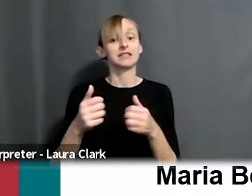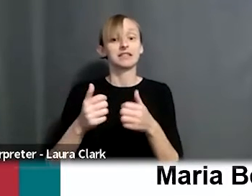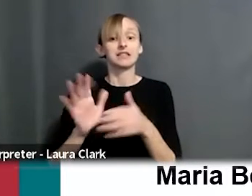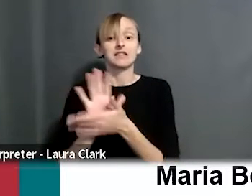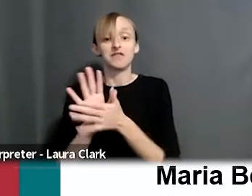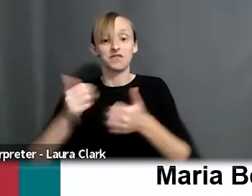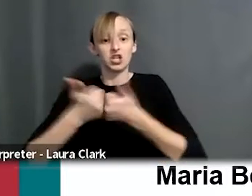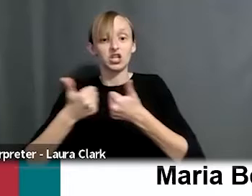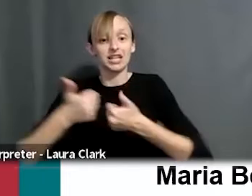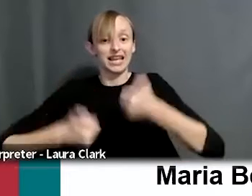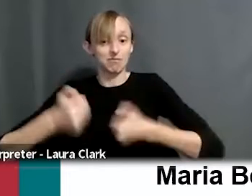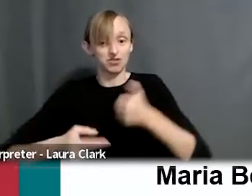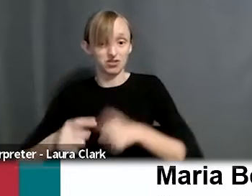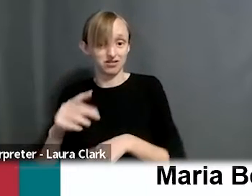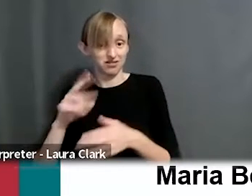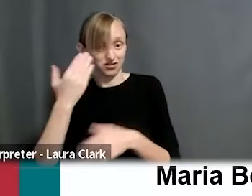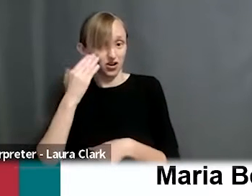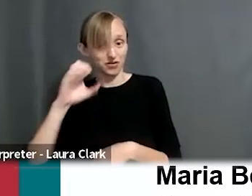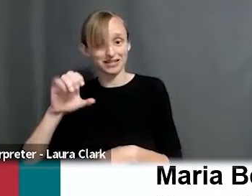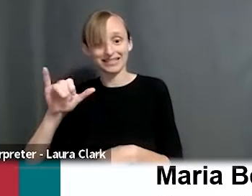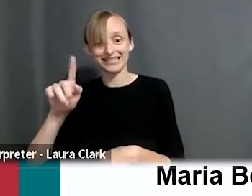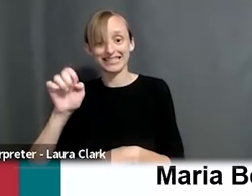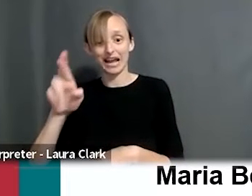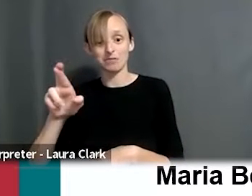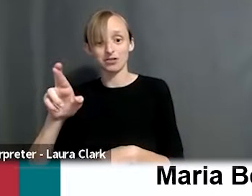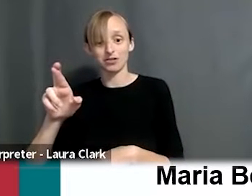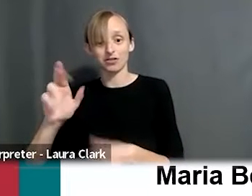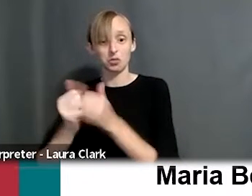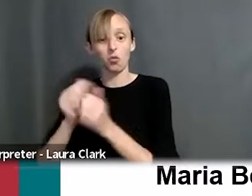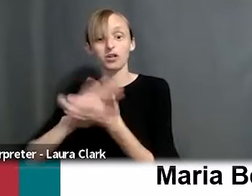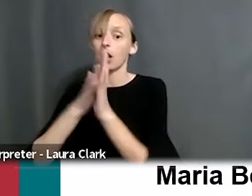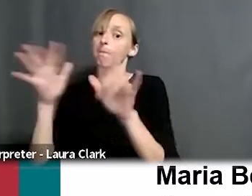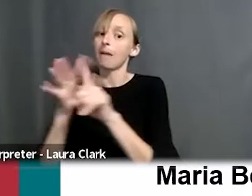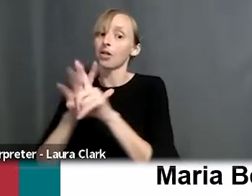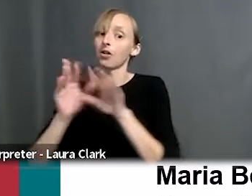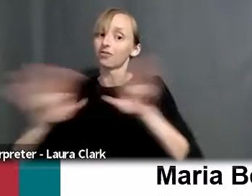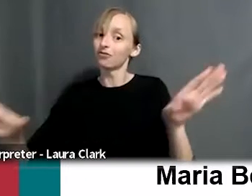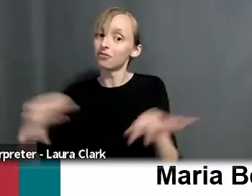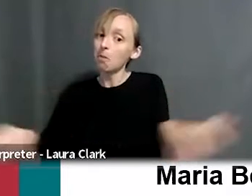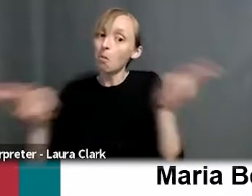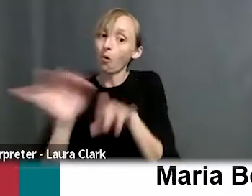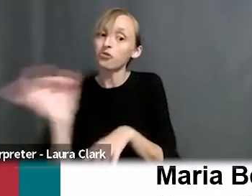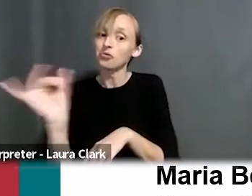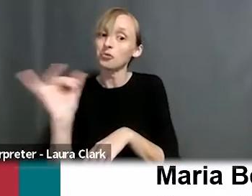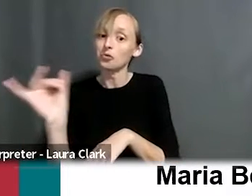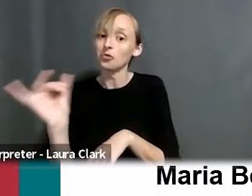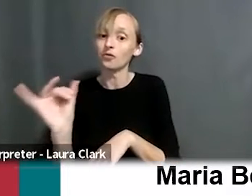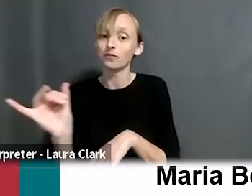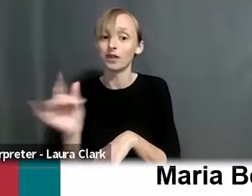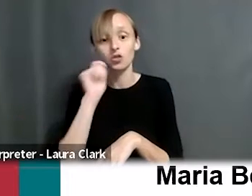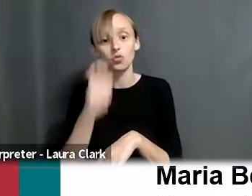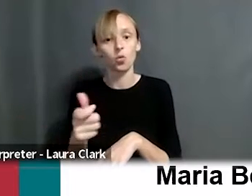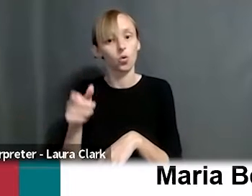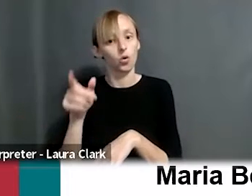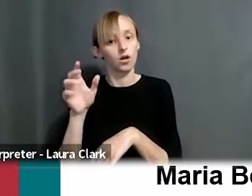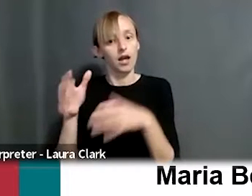big, and I don't want to downplay that. That's it's pretty cool, and there are it's a